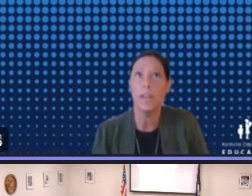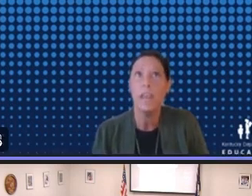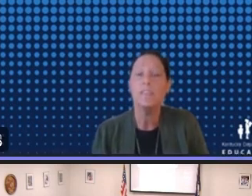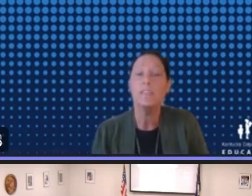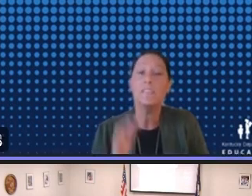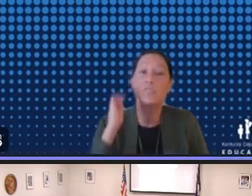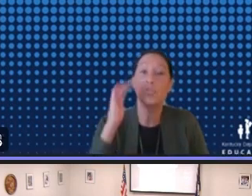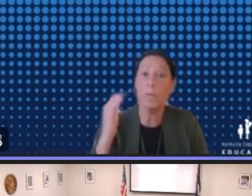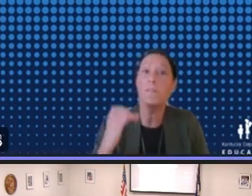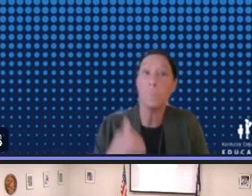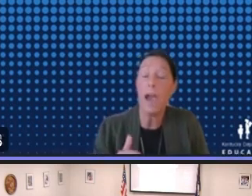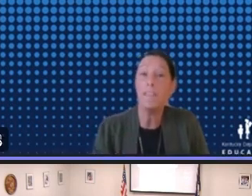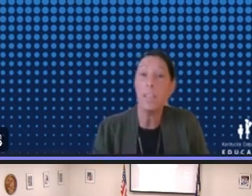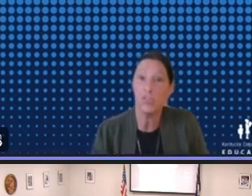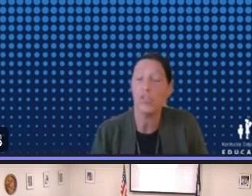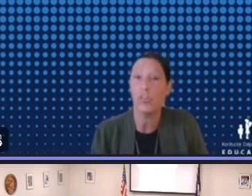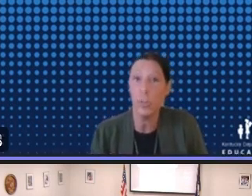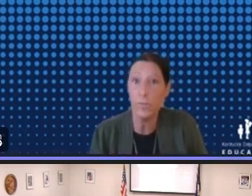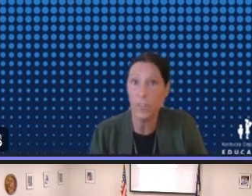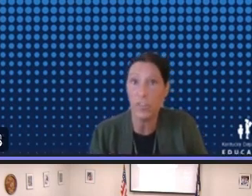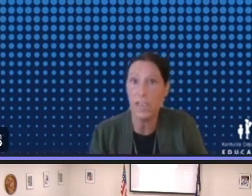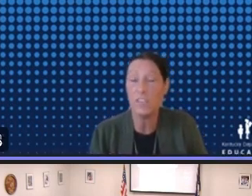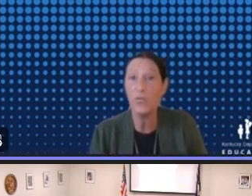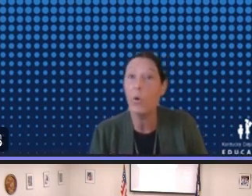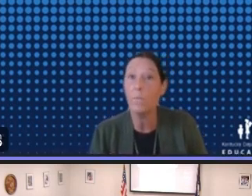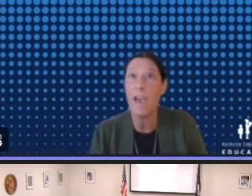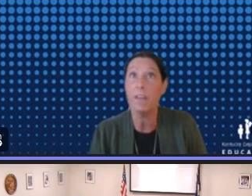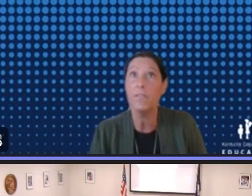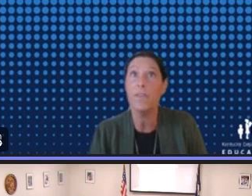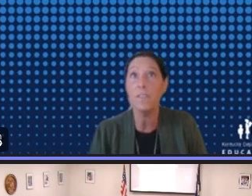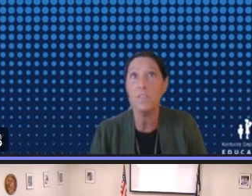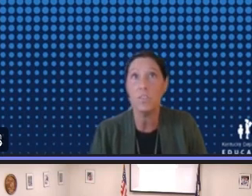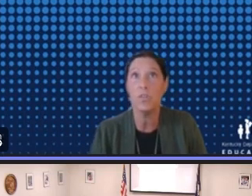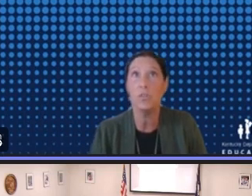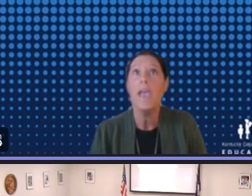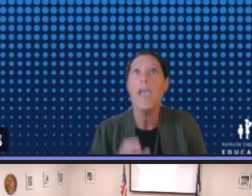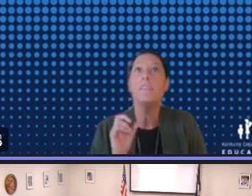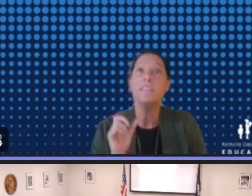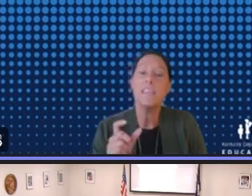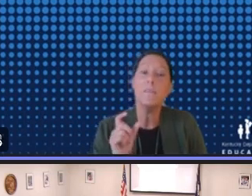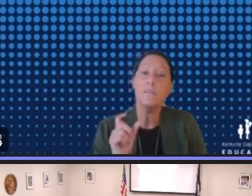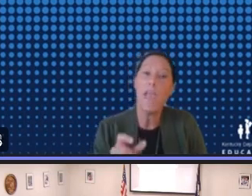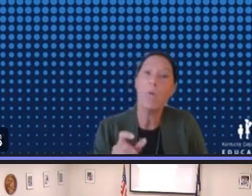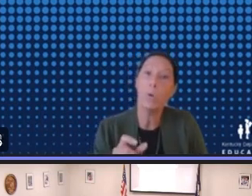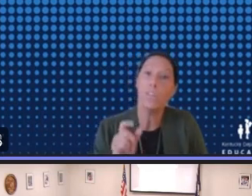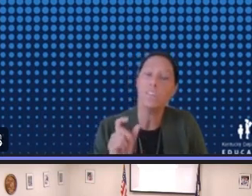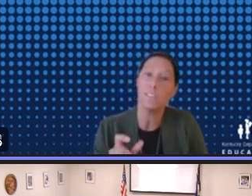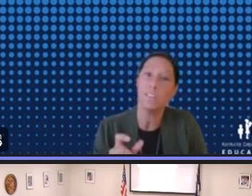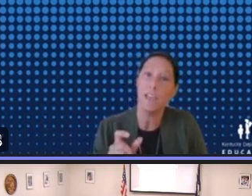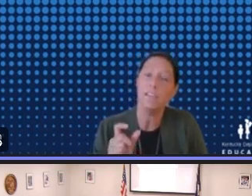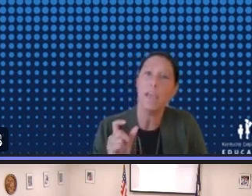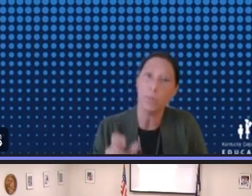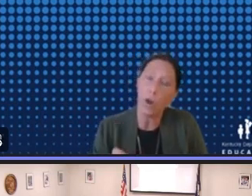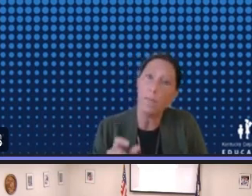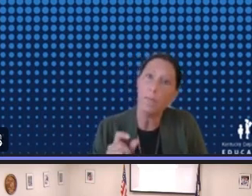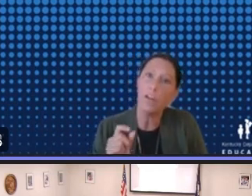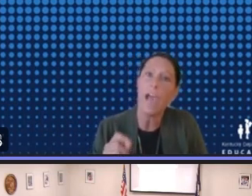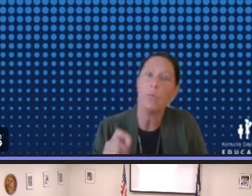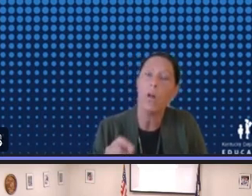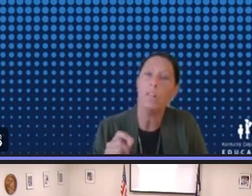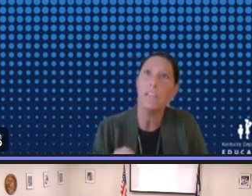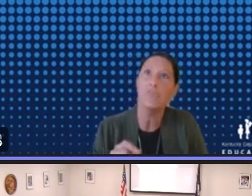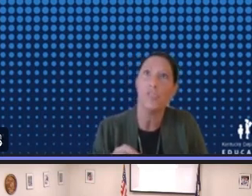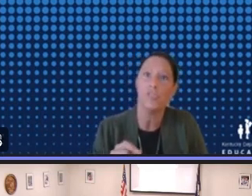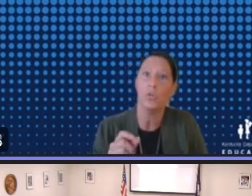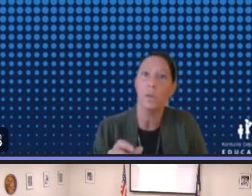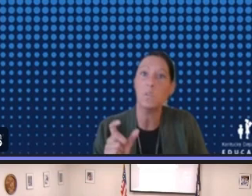phase 3, this is driven by the instructional vision that's formed out of phase 2, and the team now works to select a primary